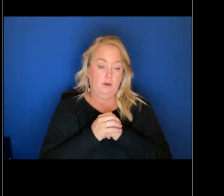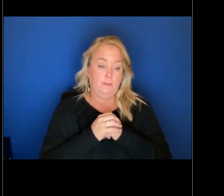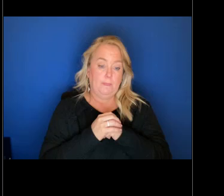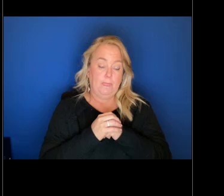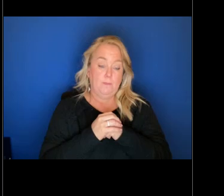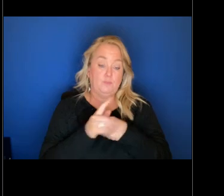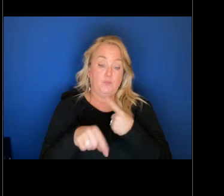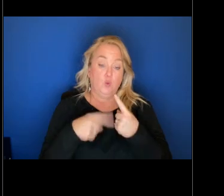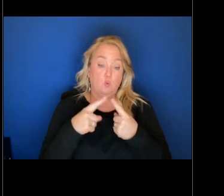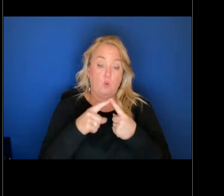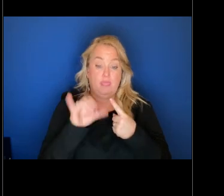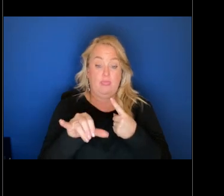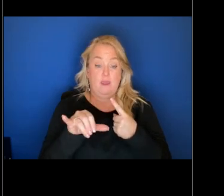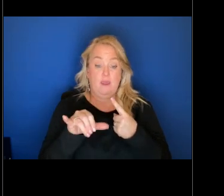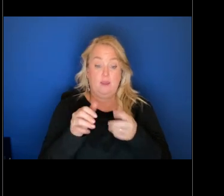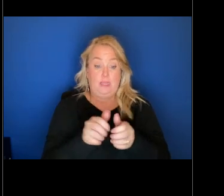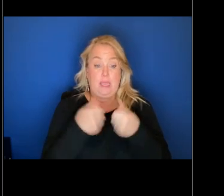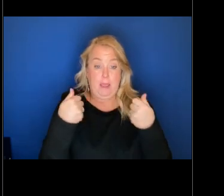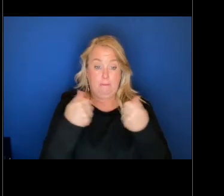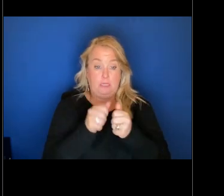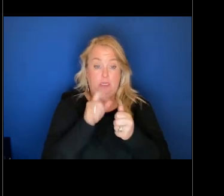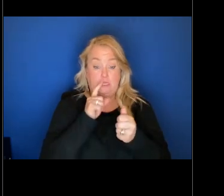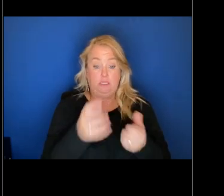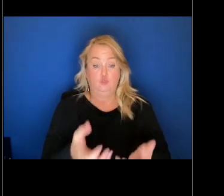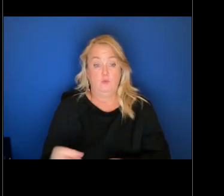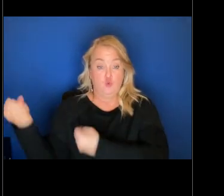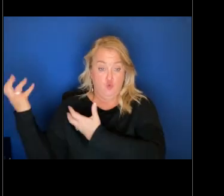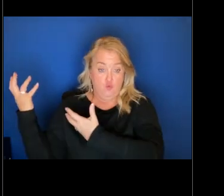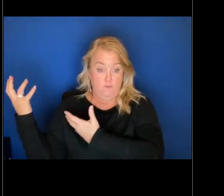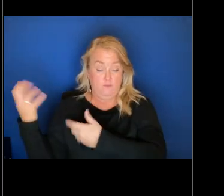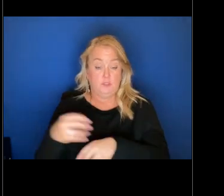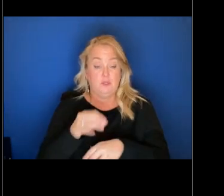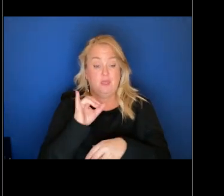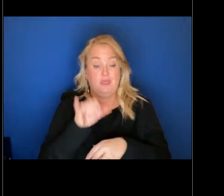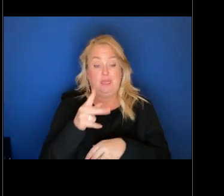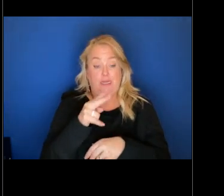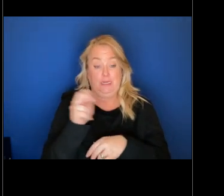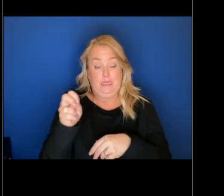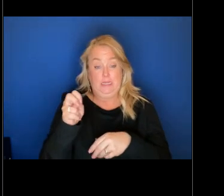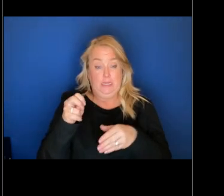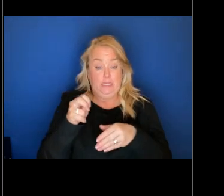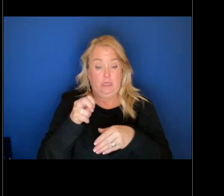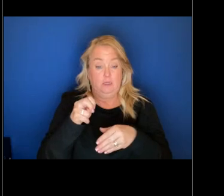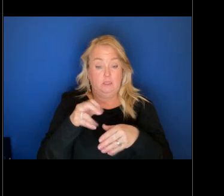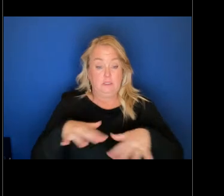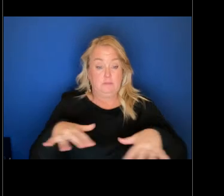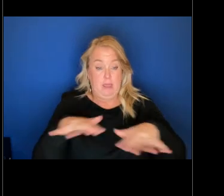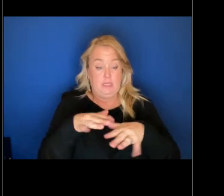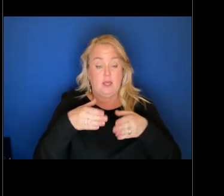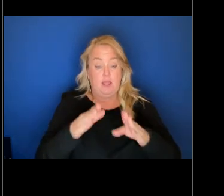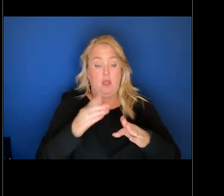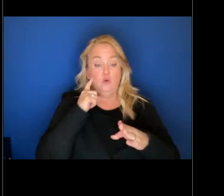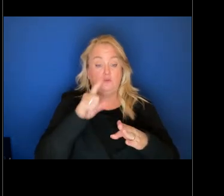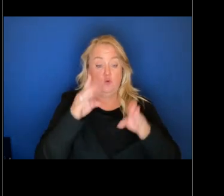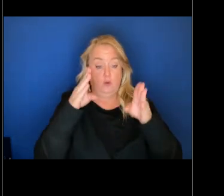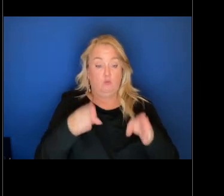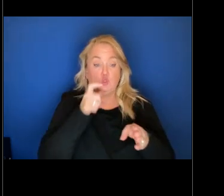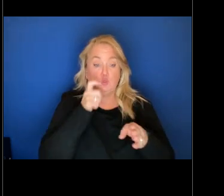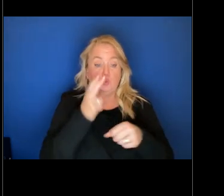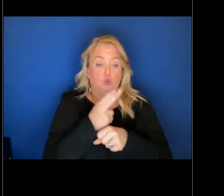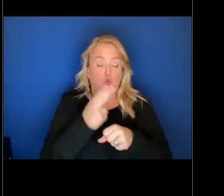Once the base cabinet is removed, the resulting knee space allows a person using a wheelchair